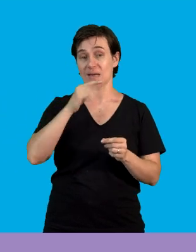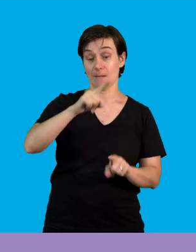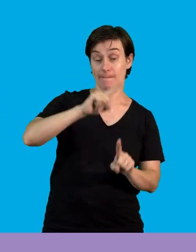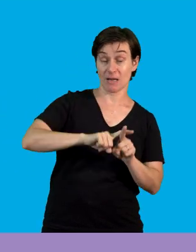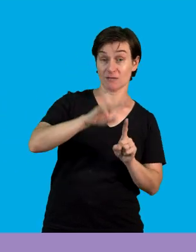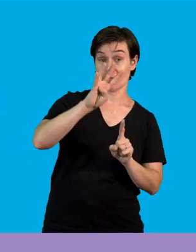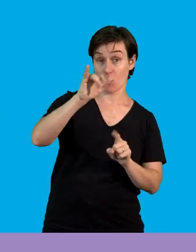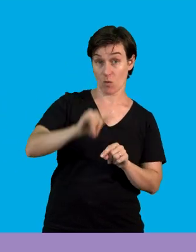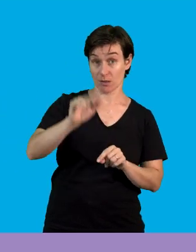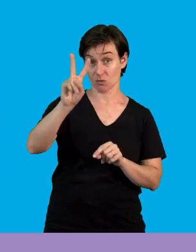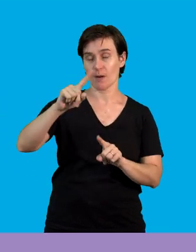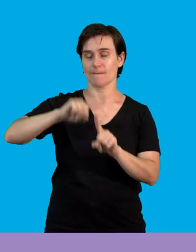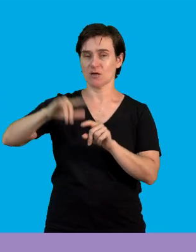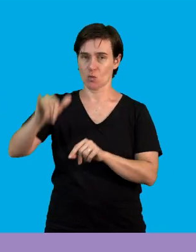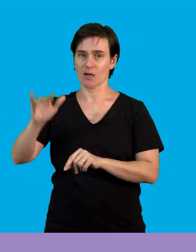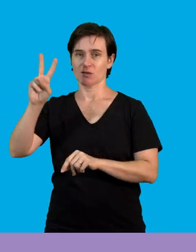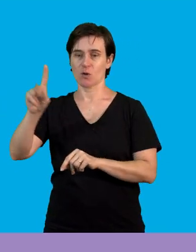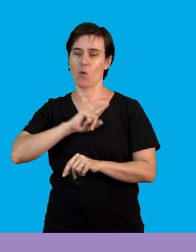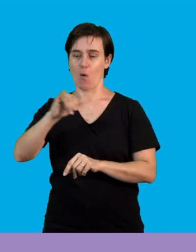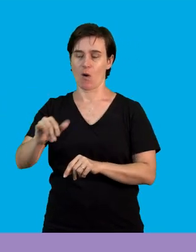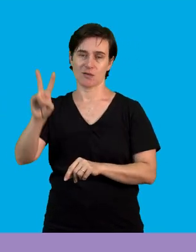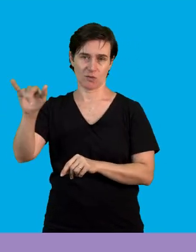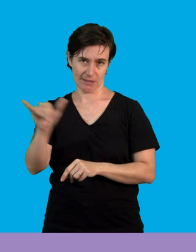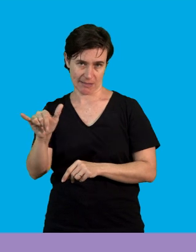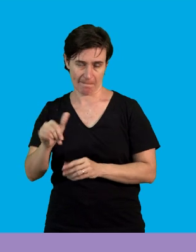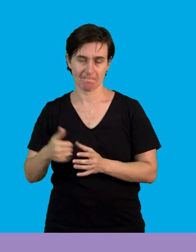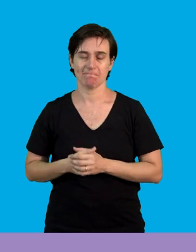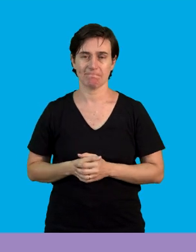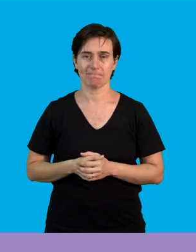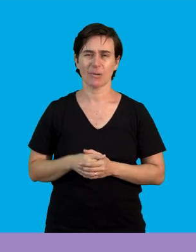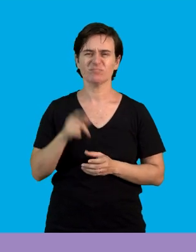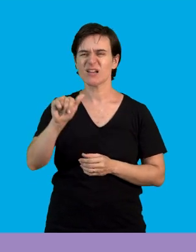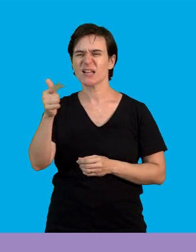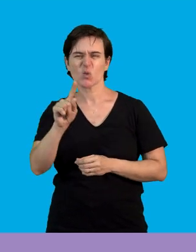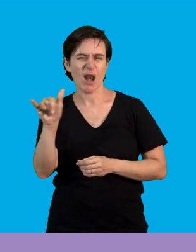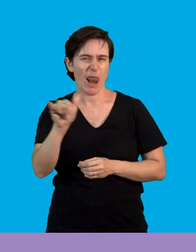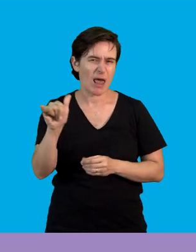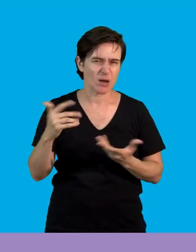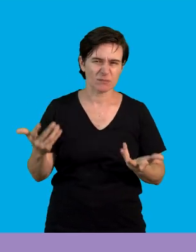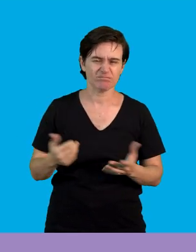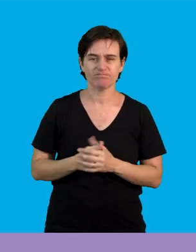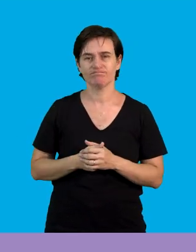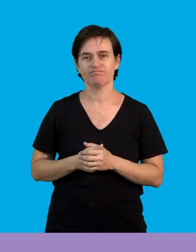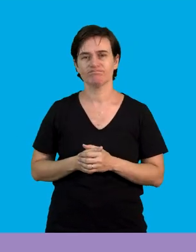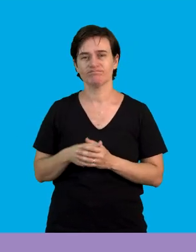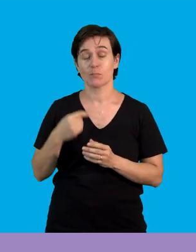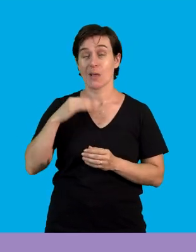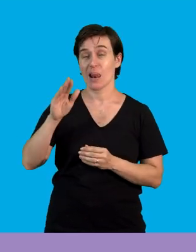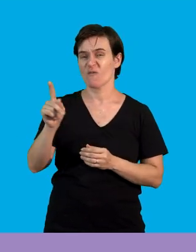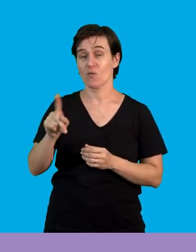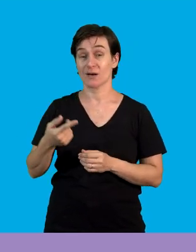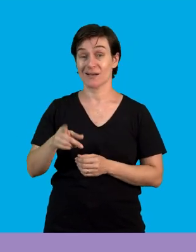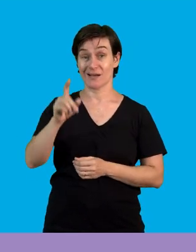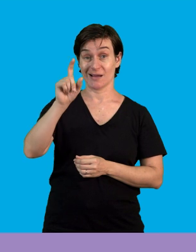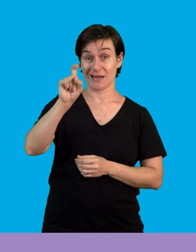squared plus y squared. Sorry. Then I have remaining